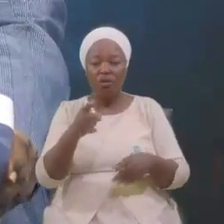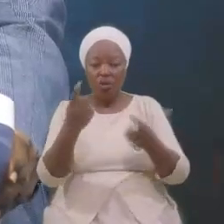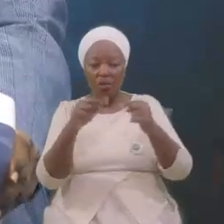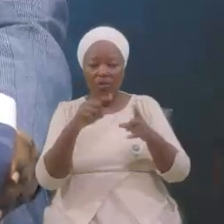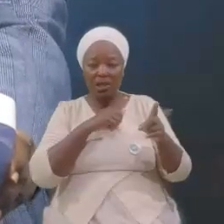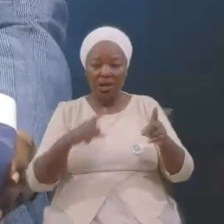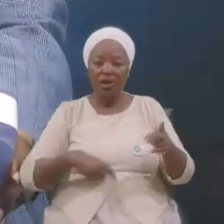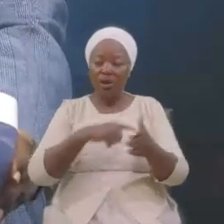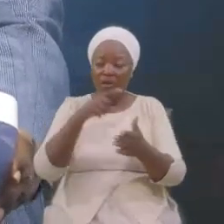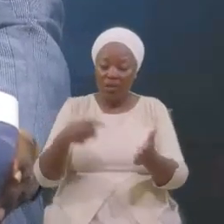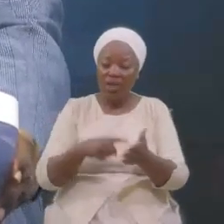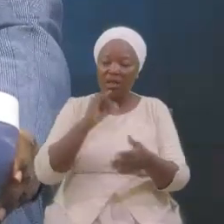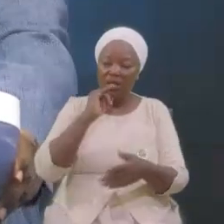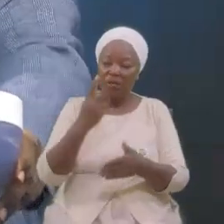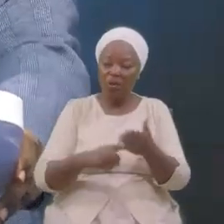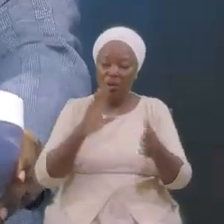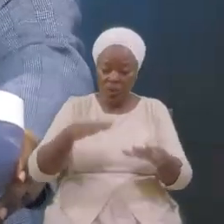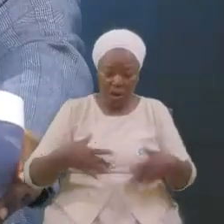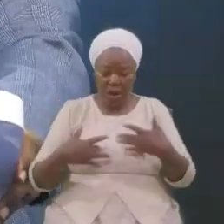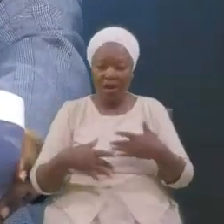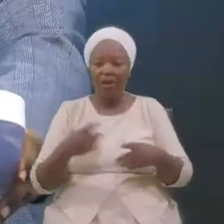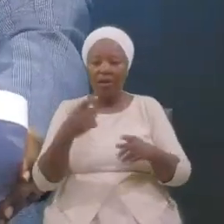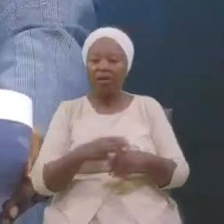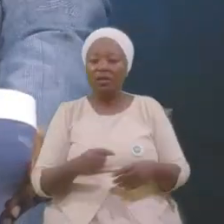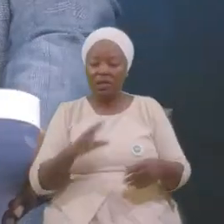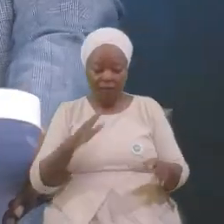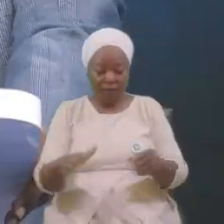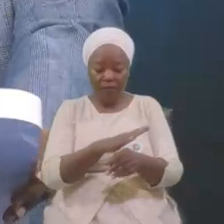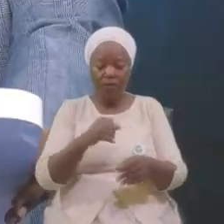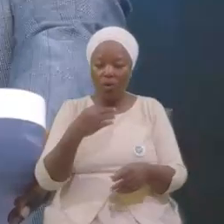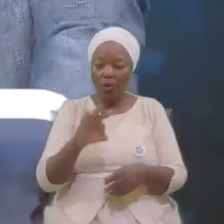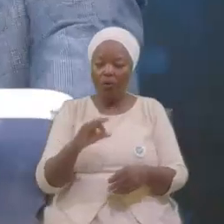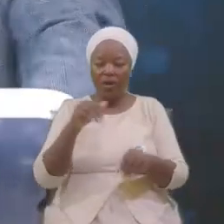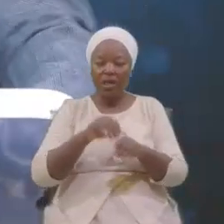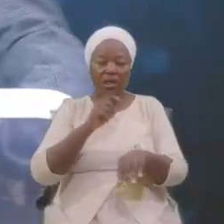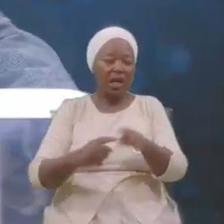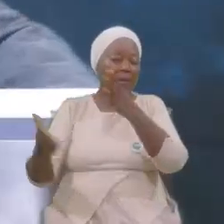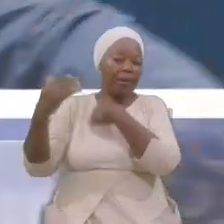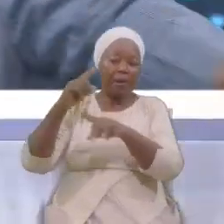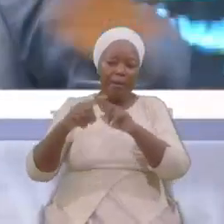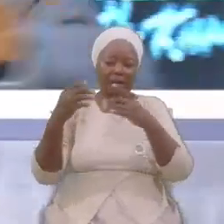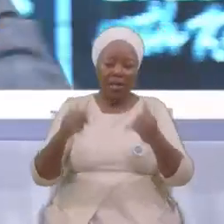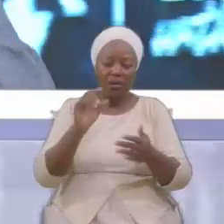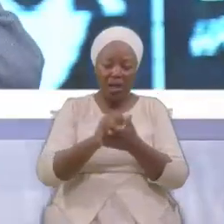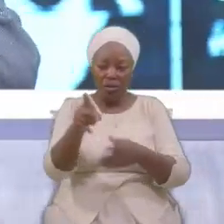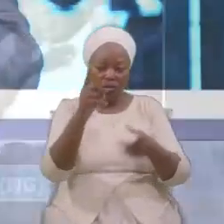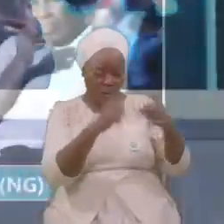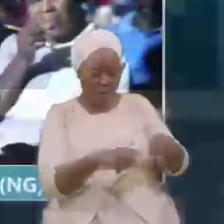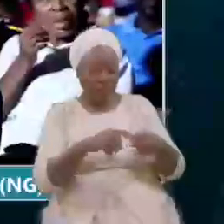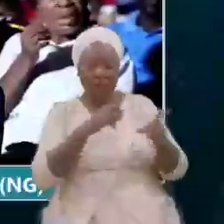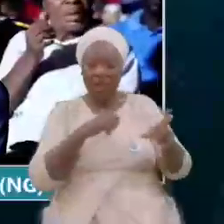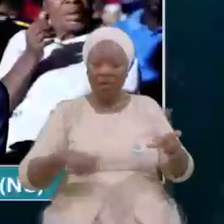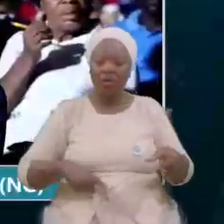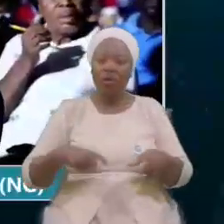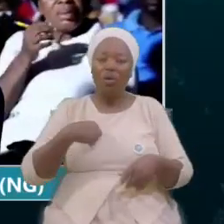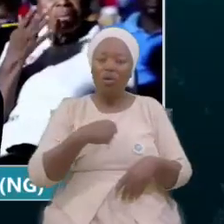This is what your life comprised of in the past. But now that you come to the Lord, we